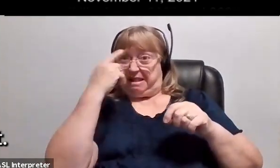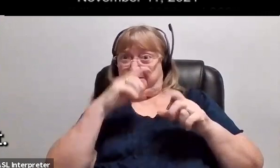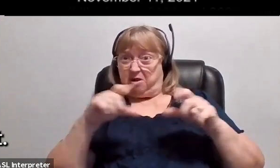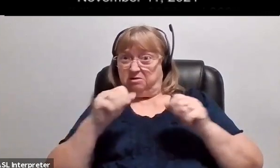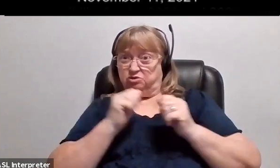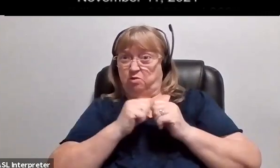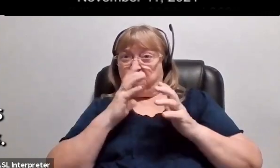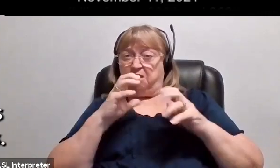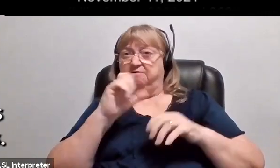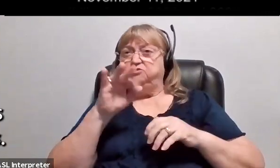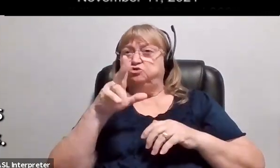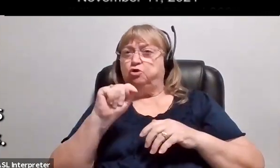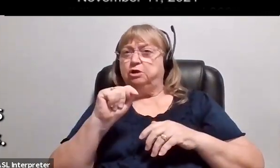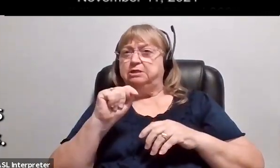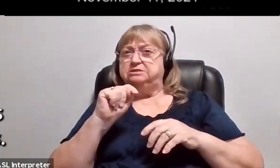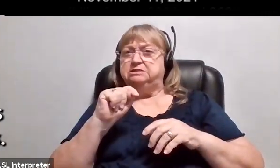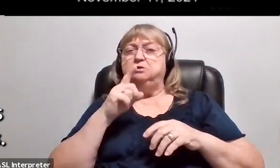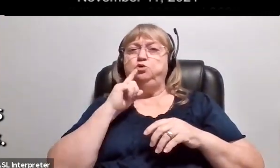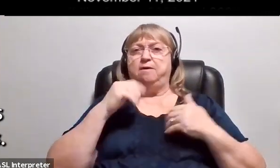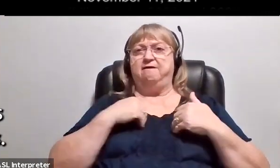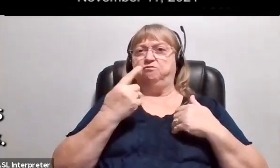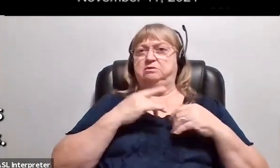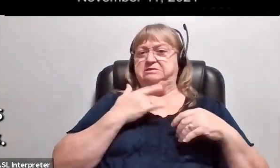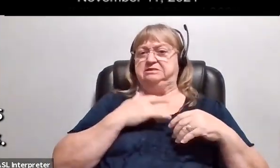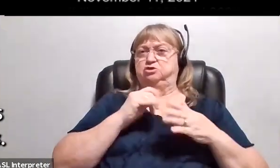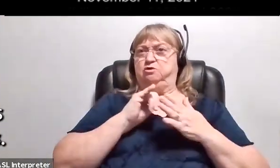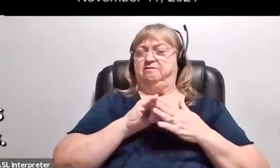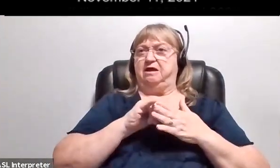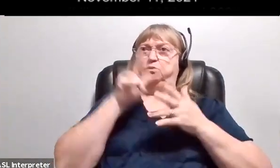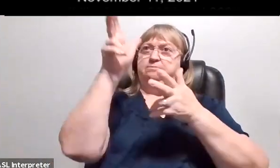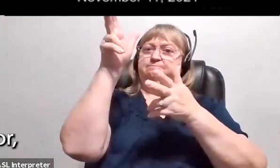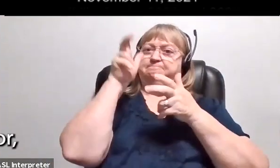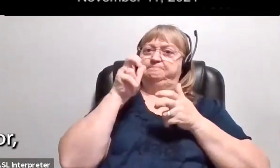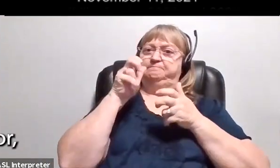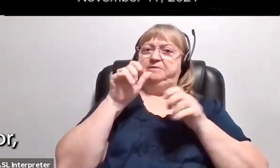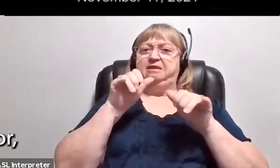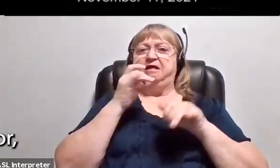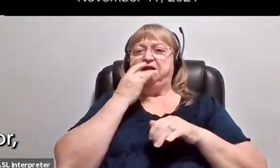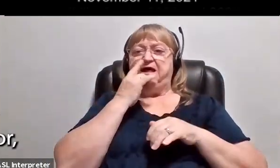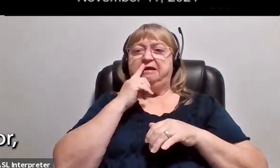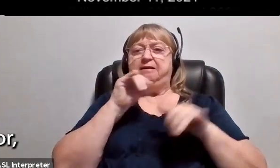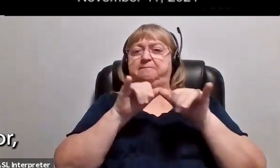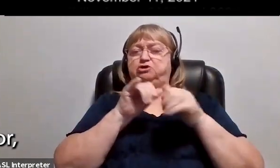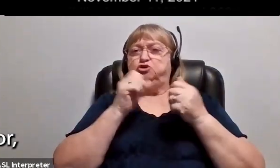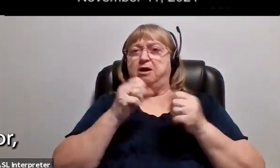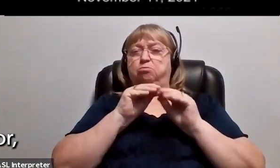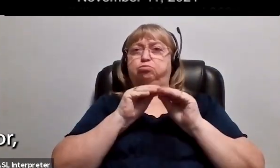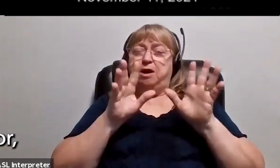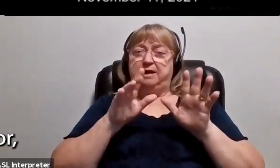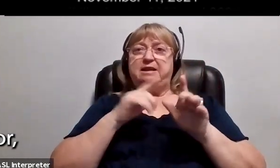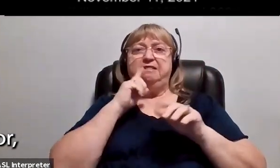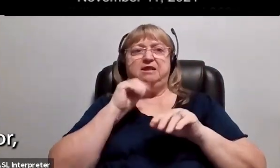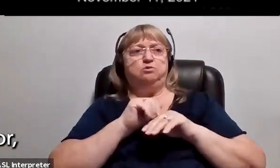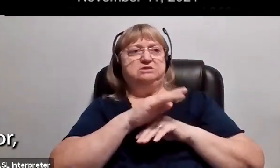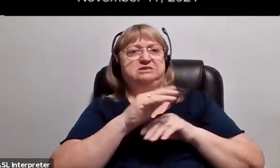bunch of circuit boards in it. We have a sensor which processes the light and measures how bright it is. It sends that information to the Adafruit